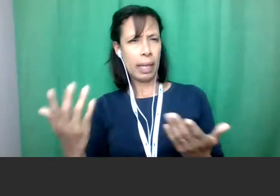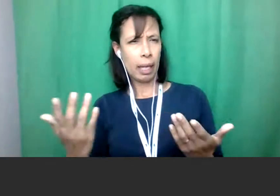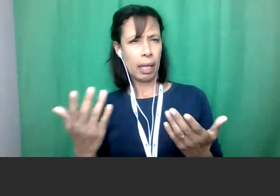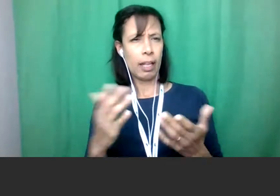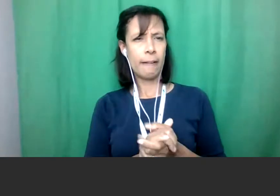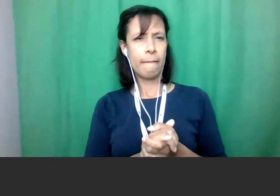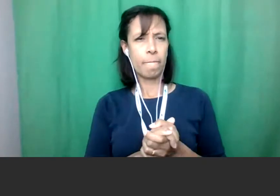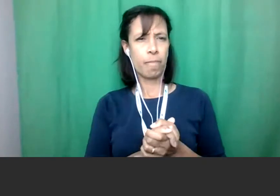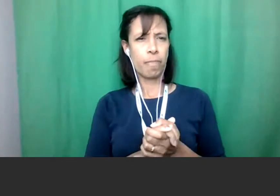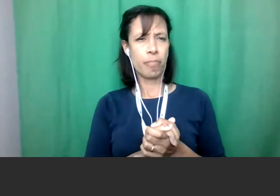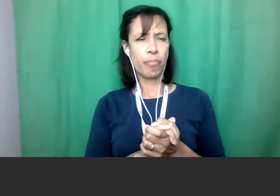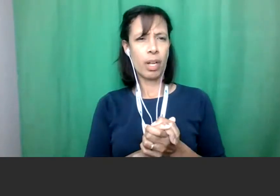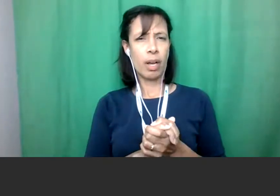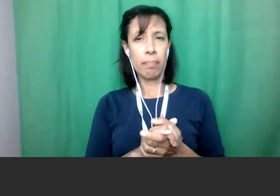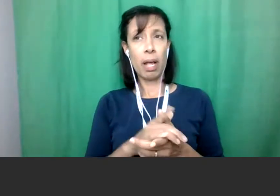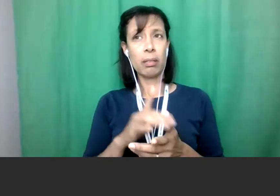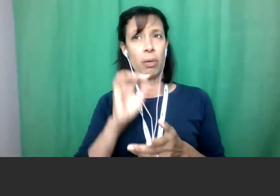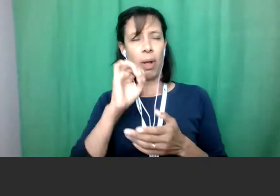your research question.